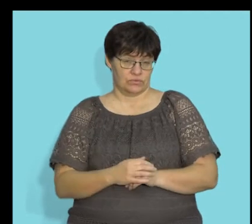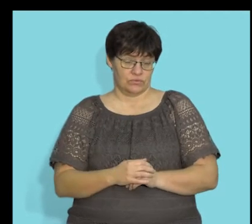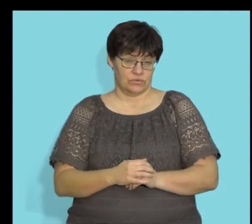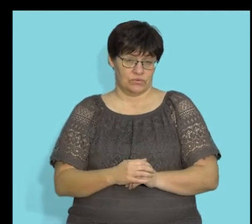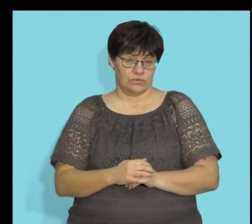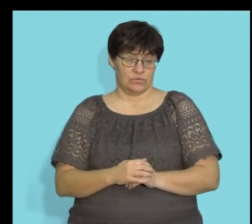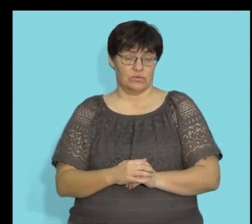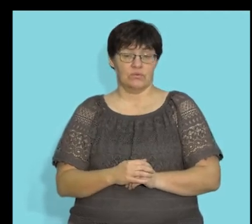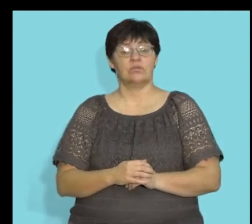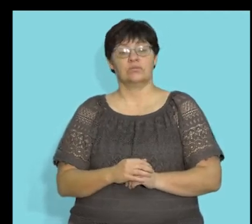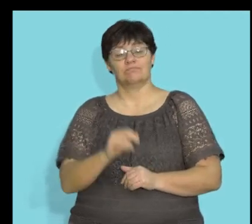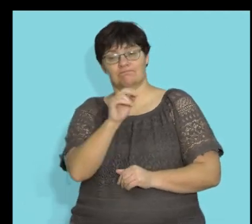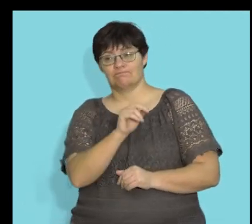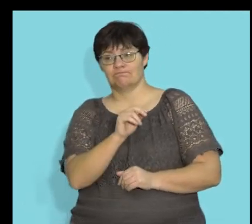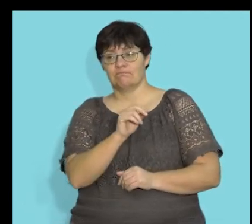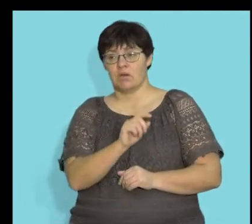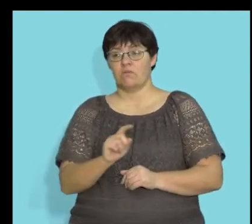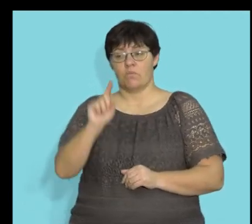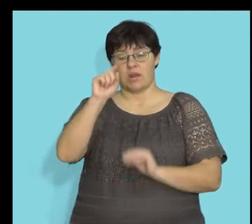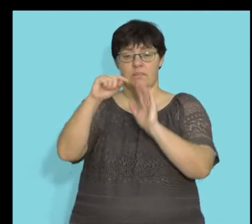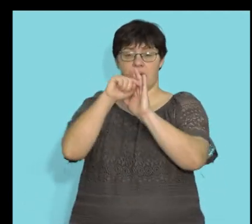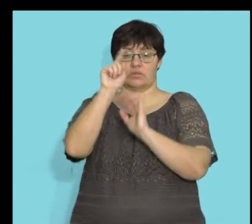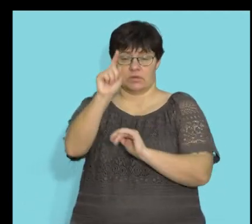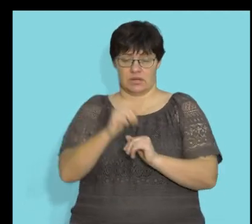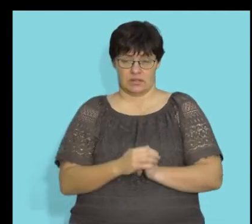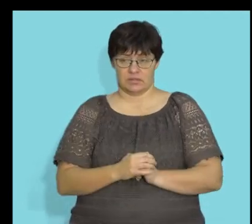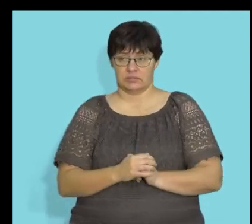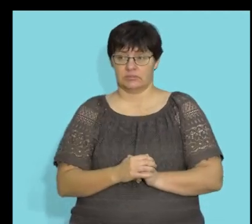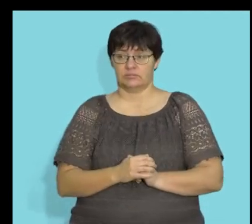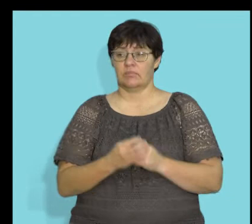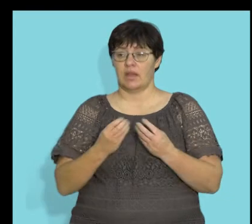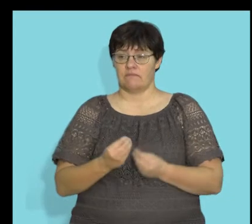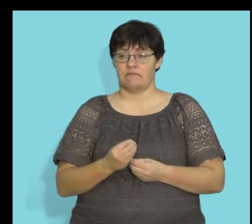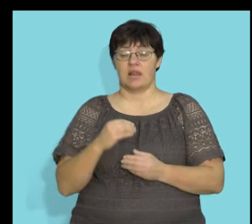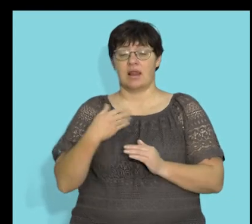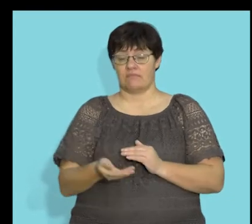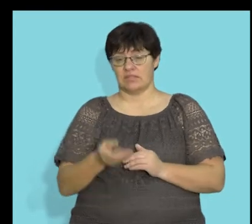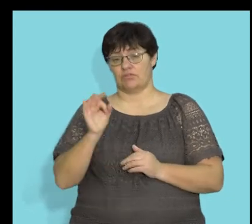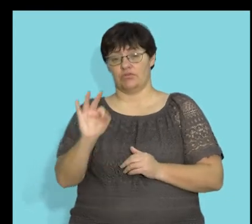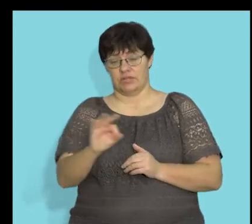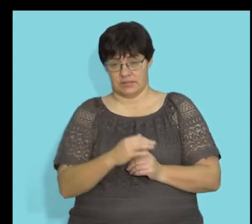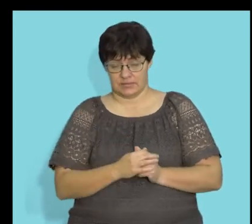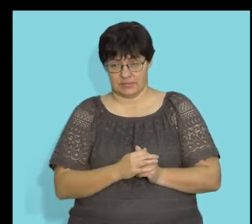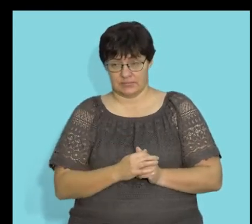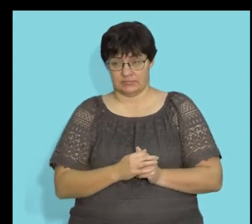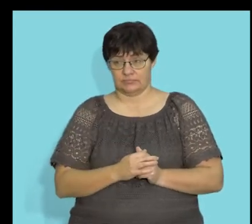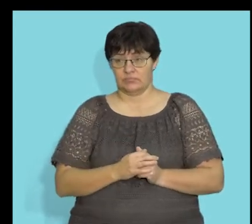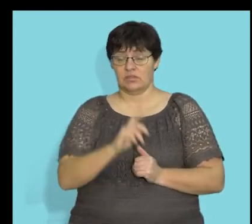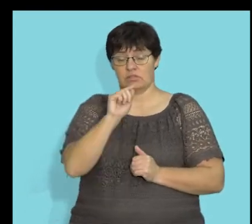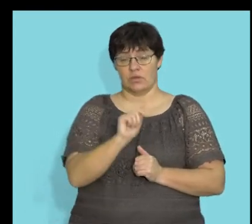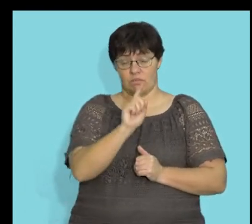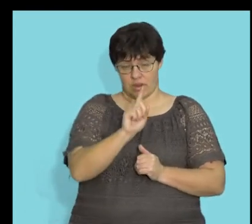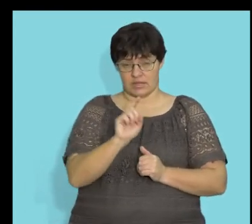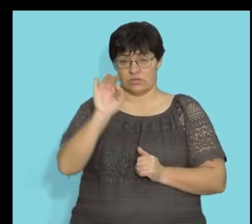power of 1 minus 1. That is just going to leave me with 3. So term 1 is equal